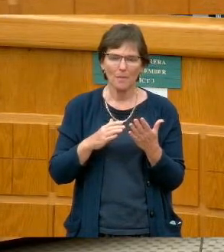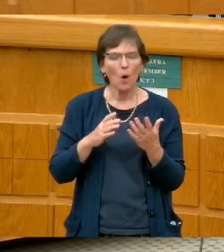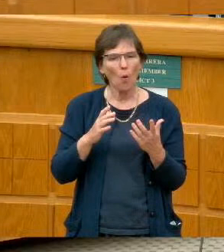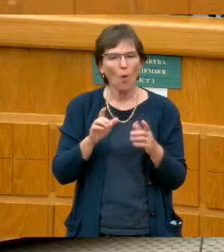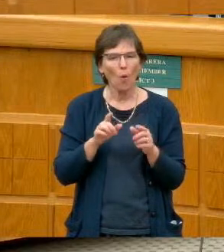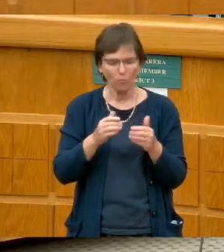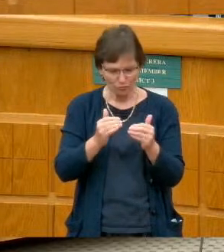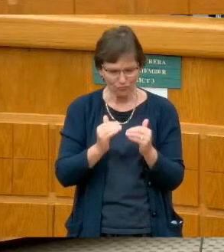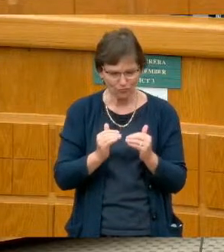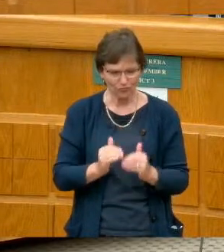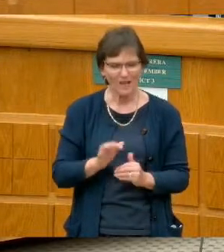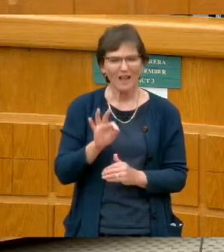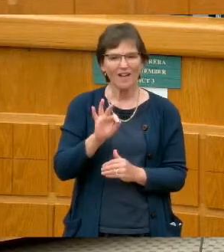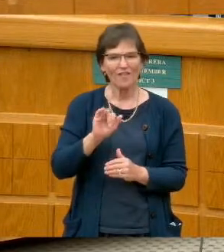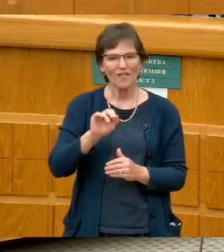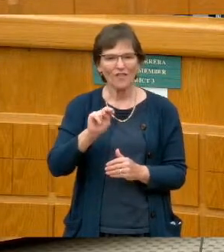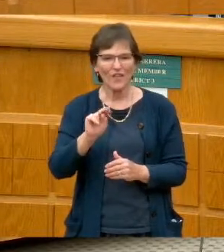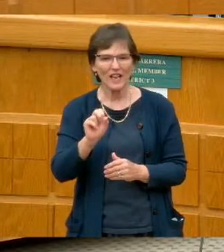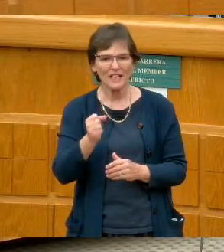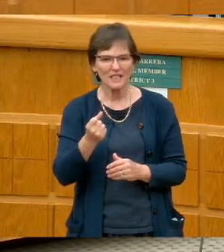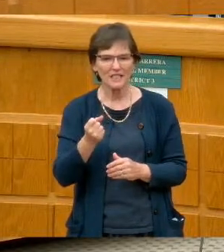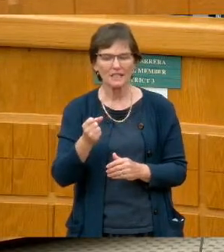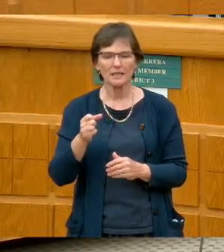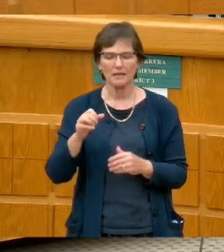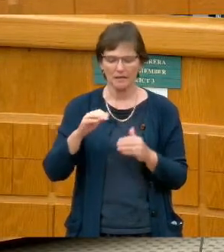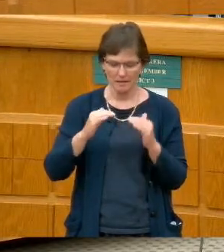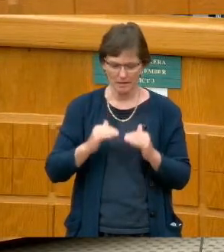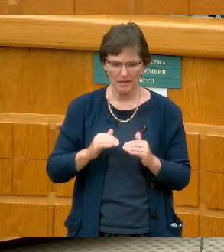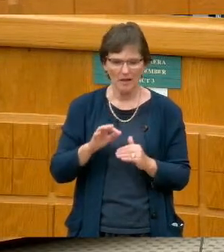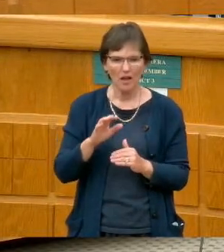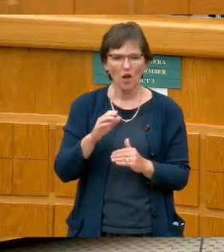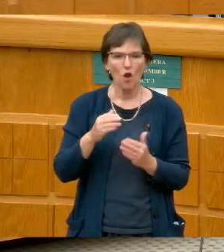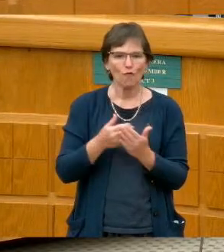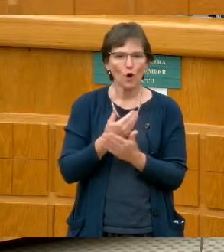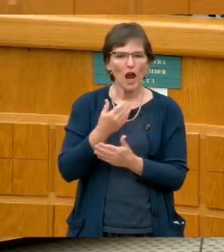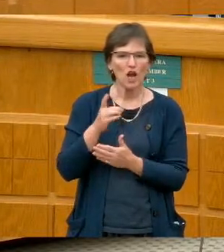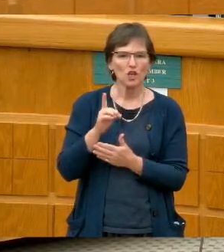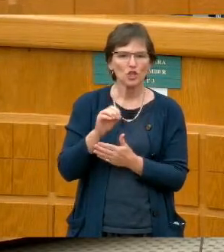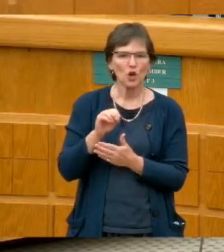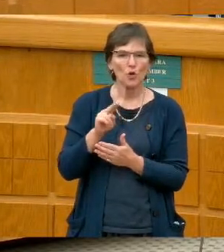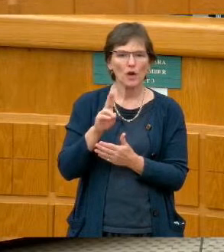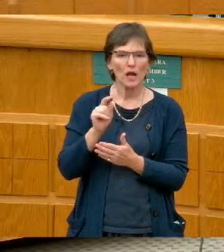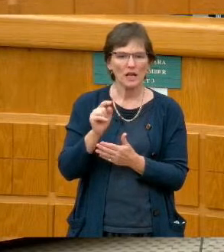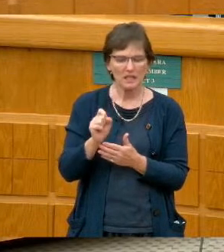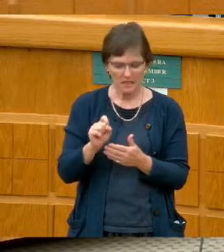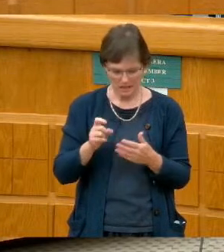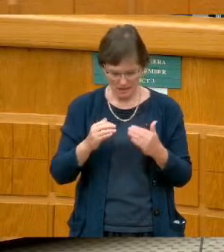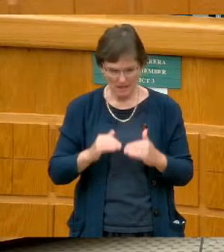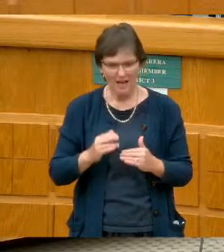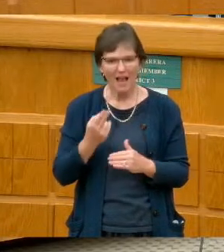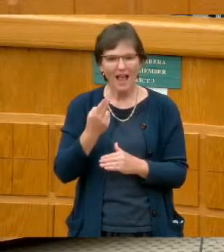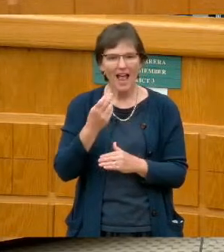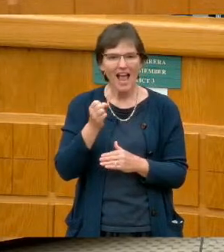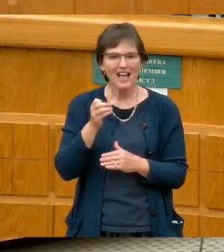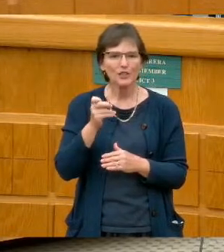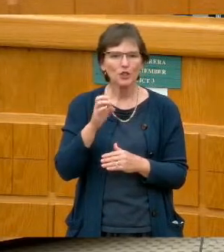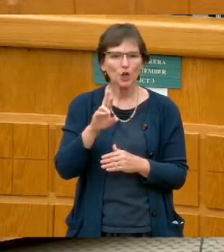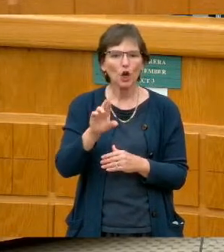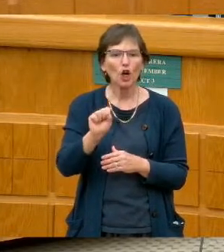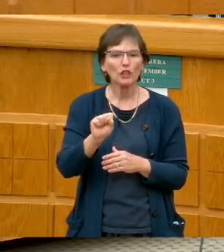House, Fresh Donuts, Fuddruckers, Hester's Cafe, In the Game